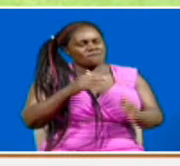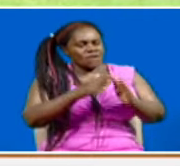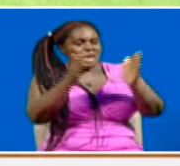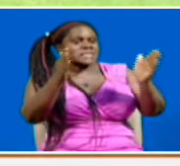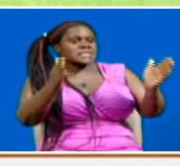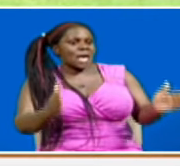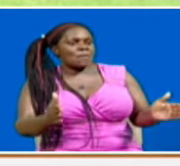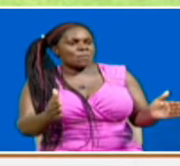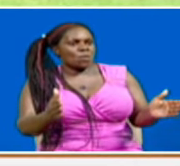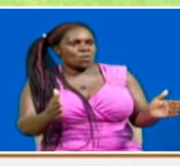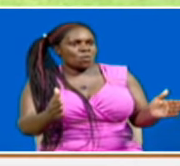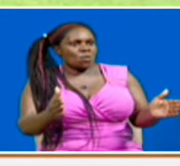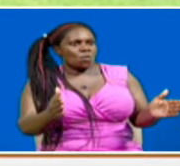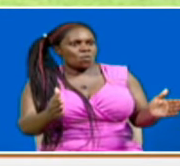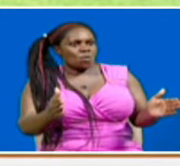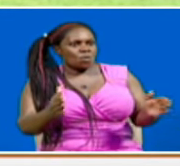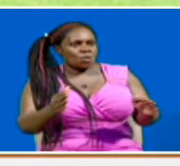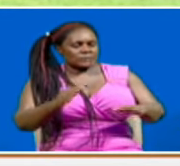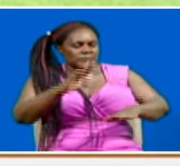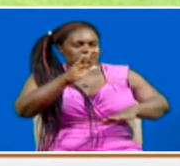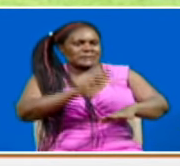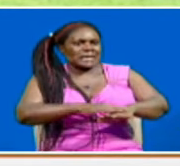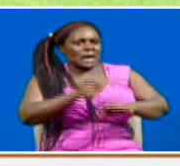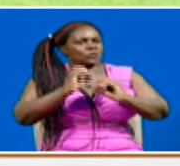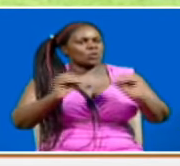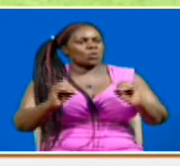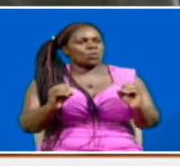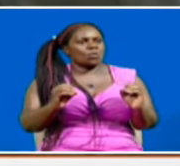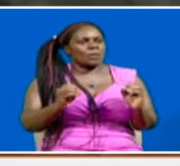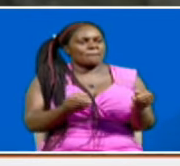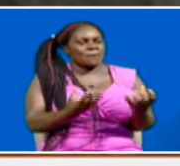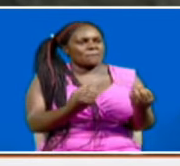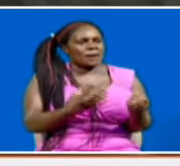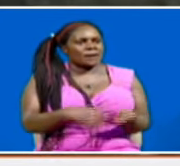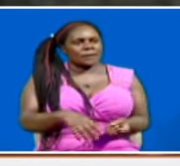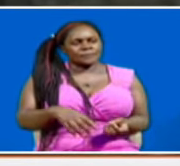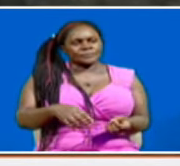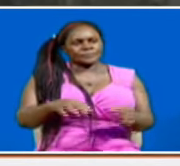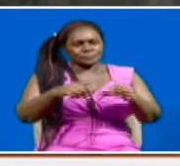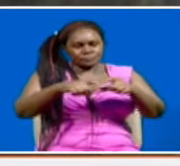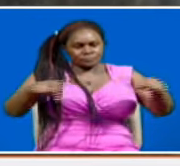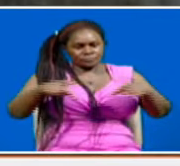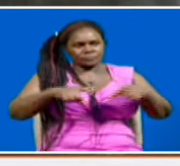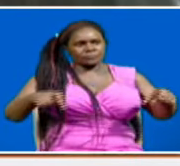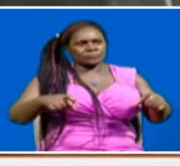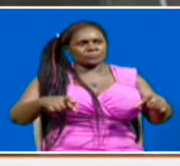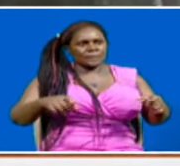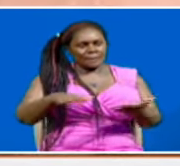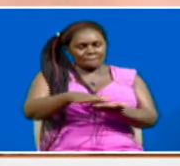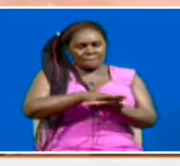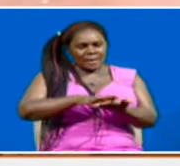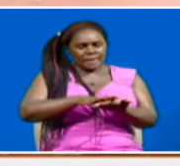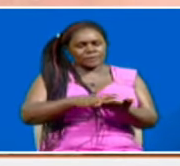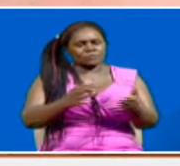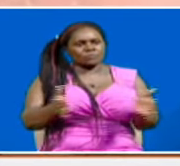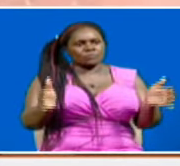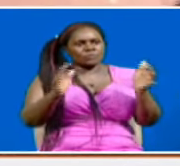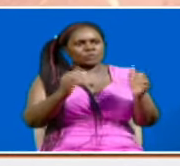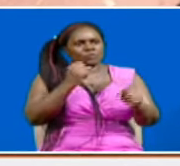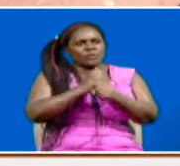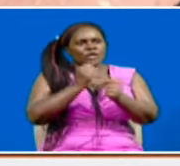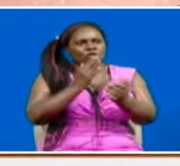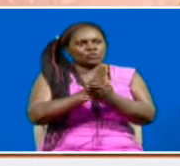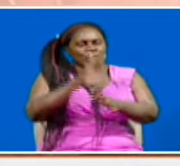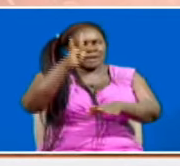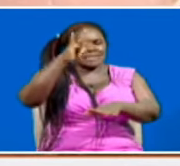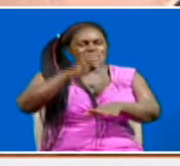a table where we sit it. We don't put it in water, we steam it. Pieces of timber are placed at the base of the drums to ensure they